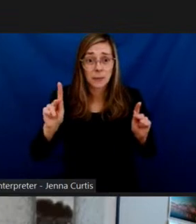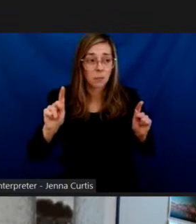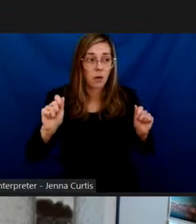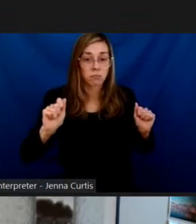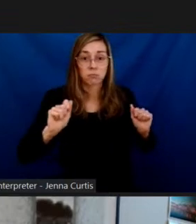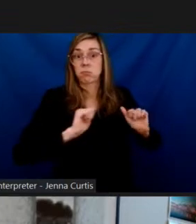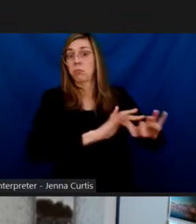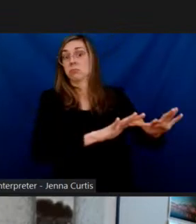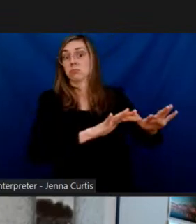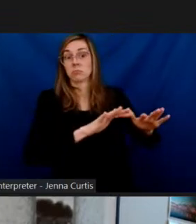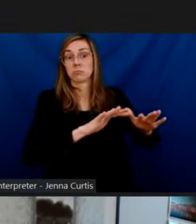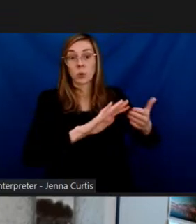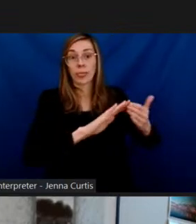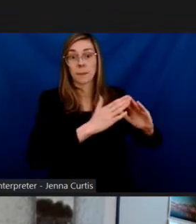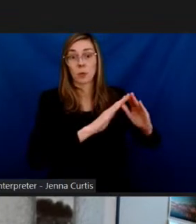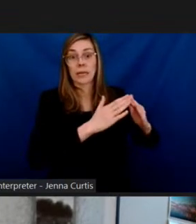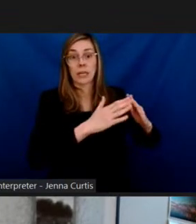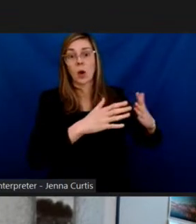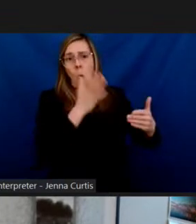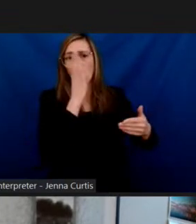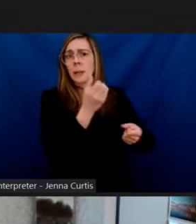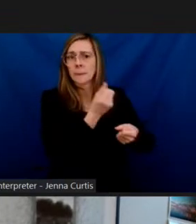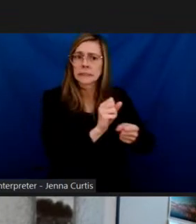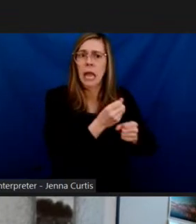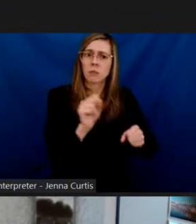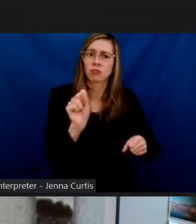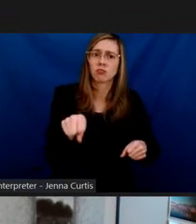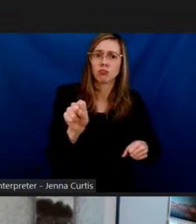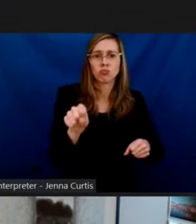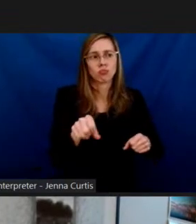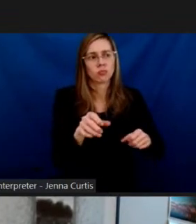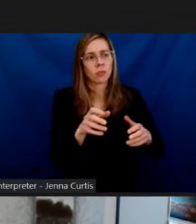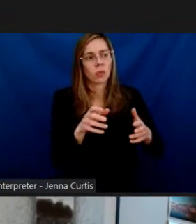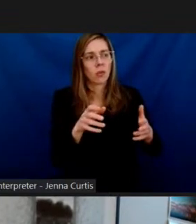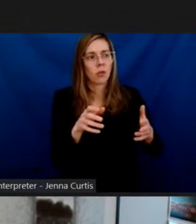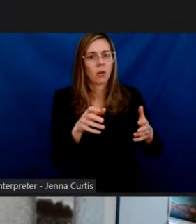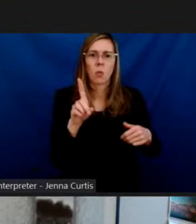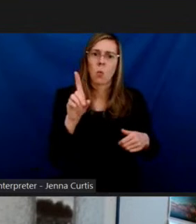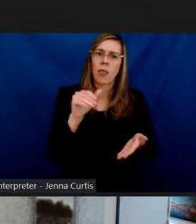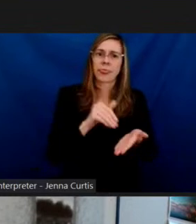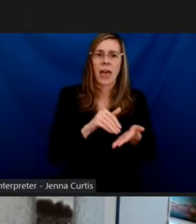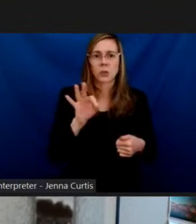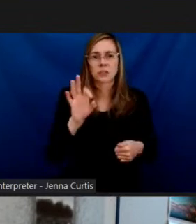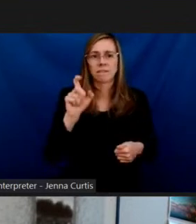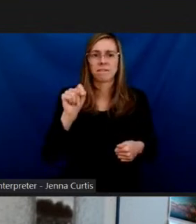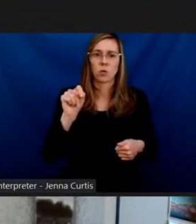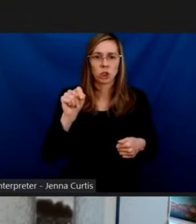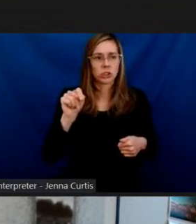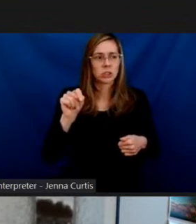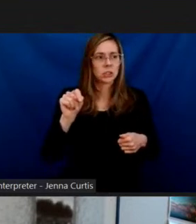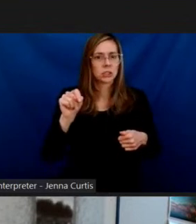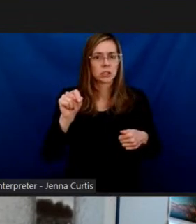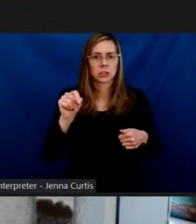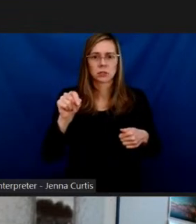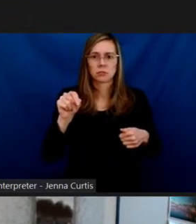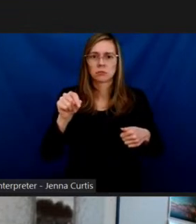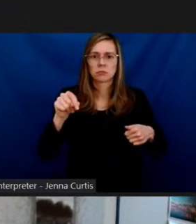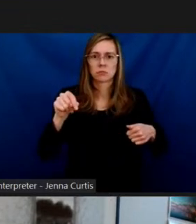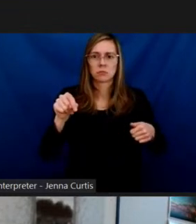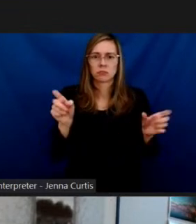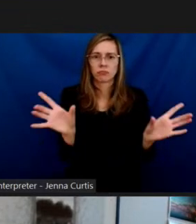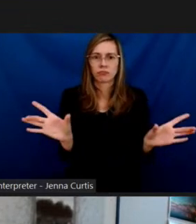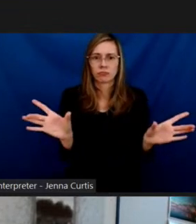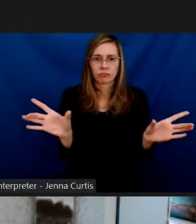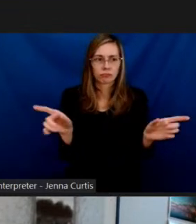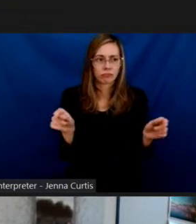and say absorb it and it's going to be safe, and we have a 1,000-foot radius of, we're going to patrol this area.